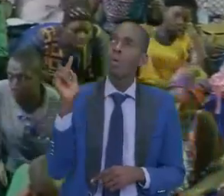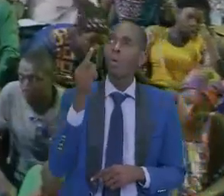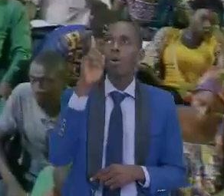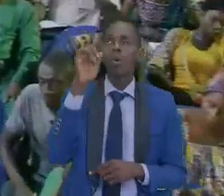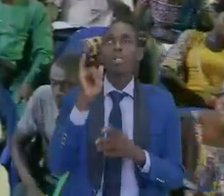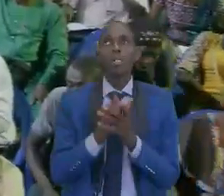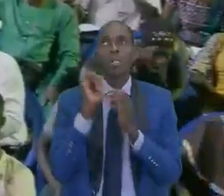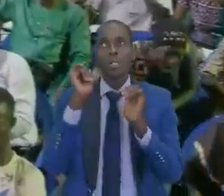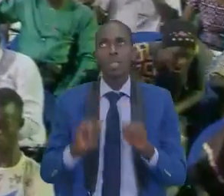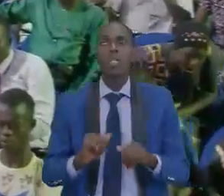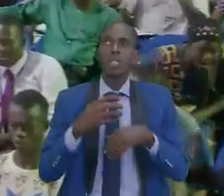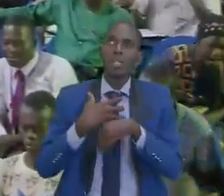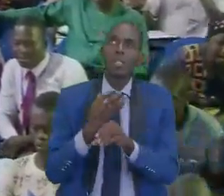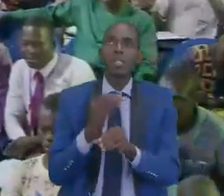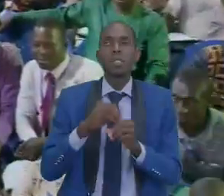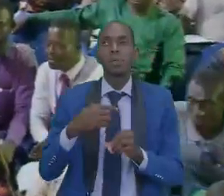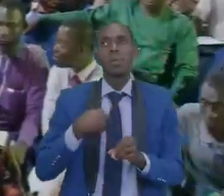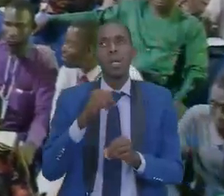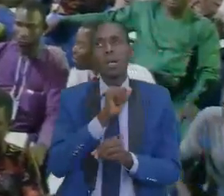create in me a clean heart.